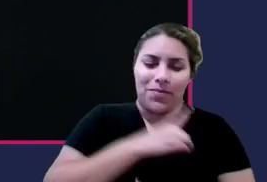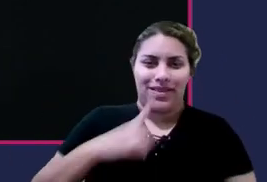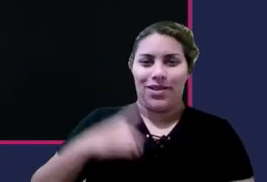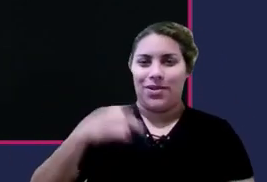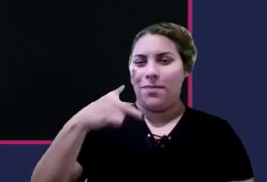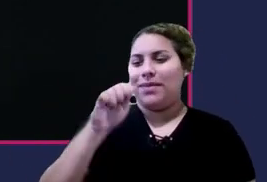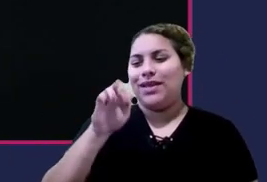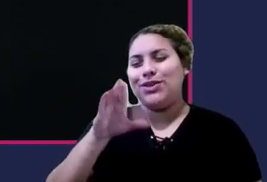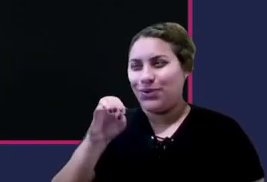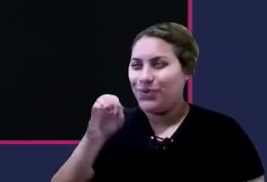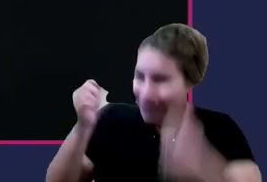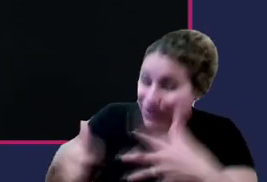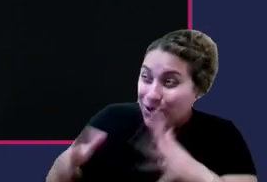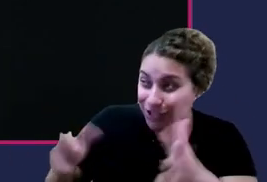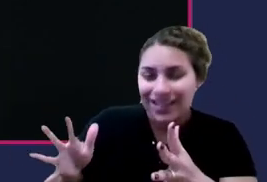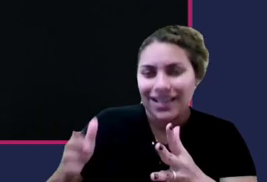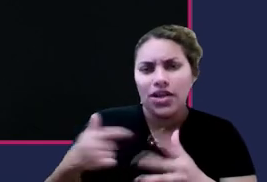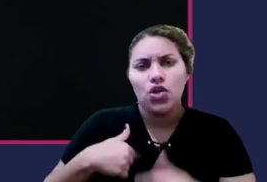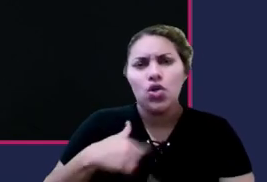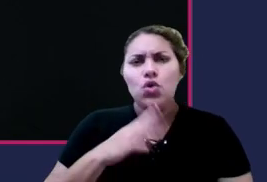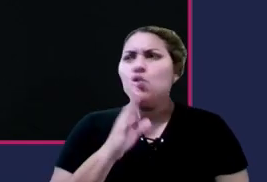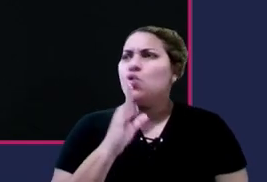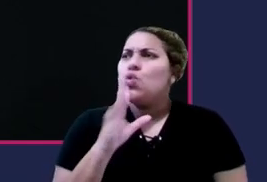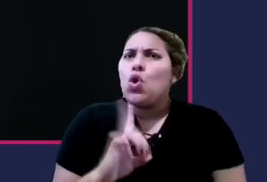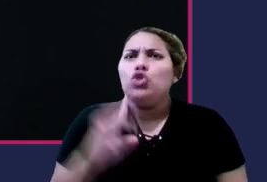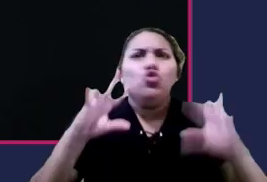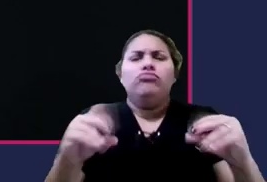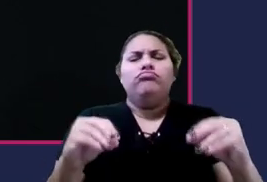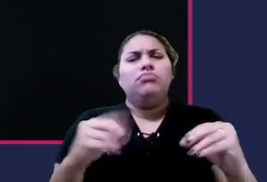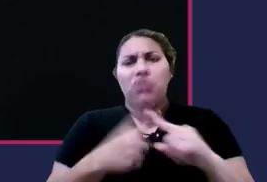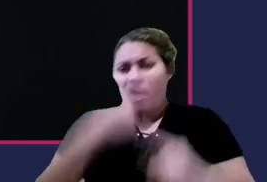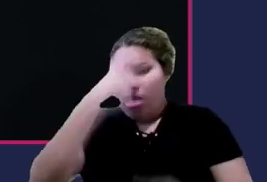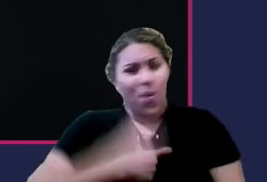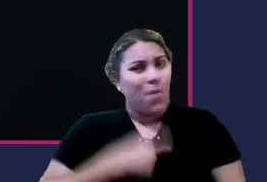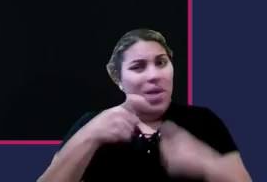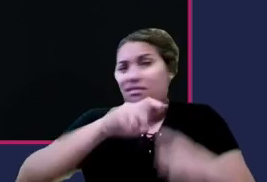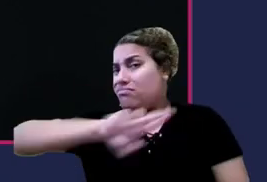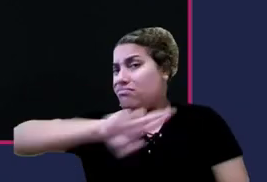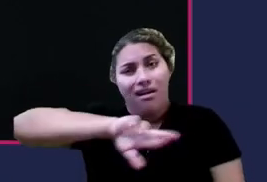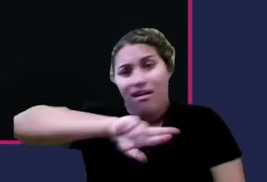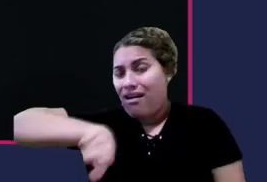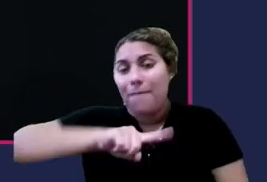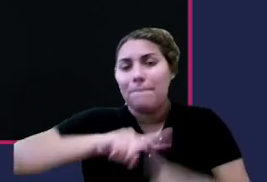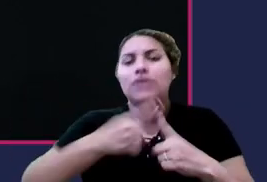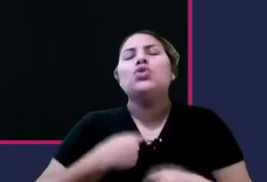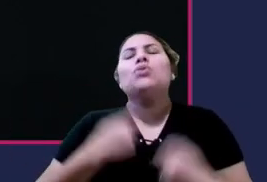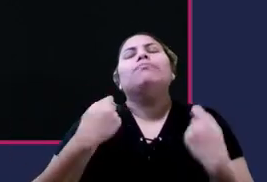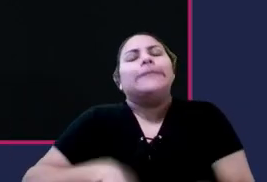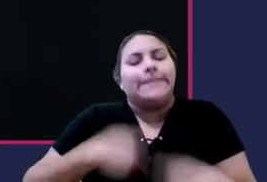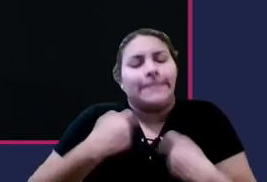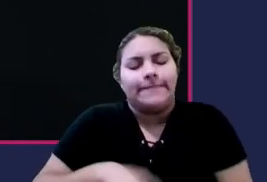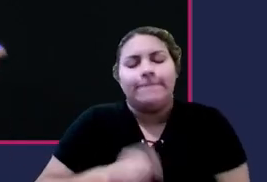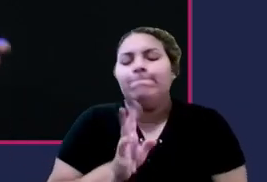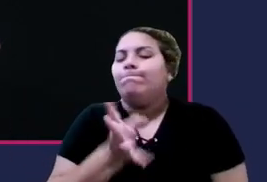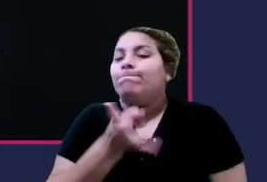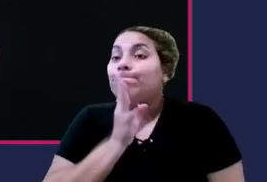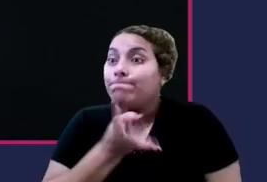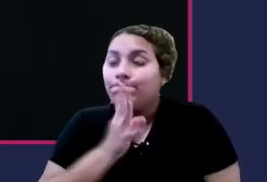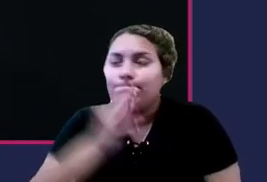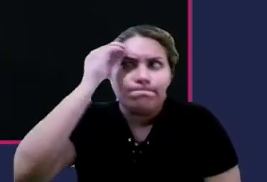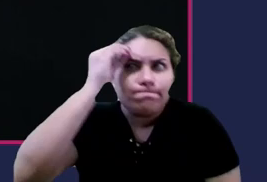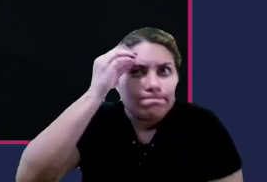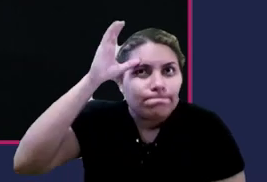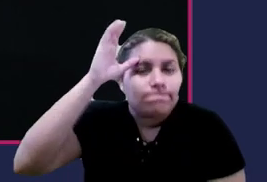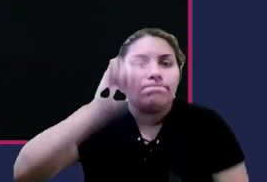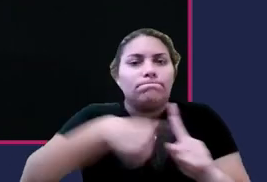as Congressman Pedro said, we don't know everything. I'm not a doctor. So I need to have more technical knowledge,